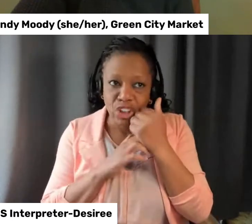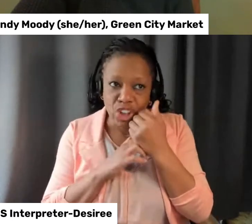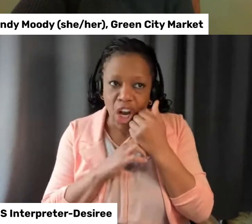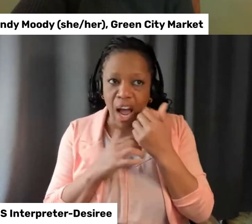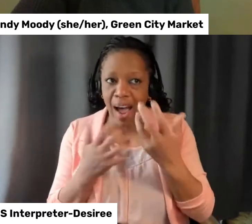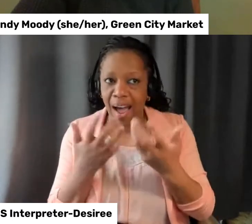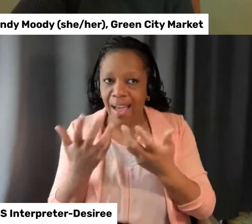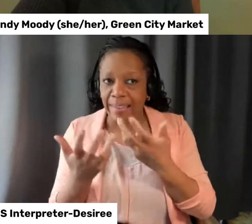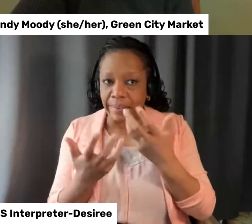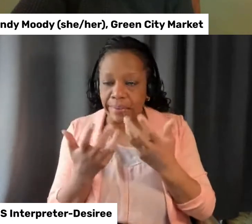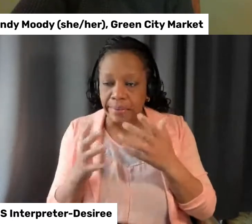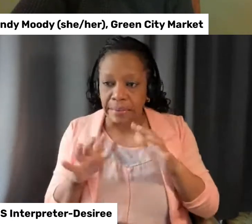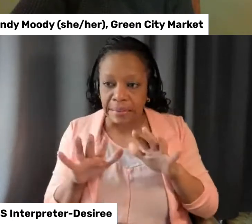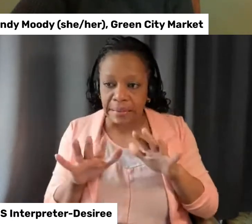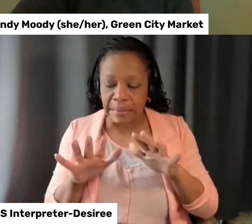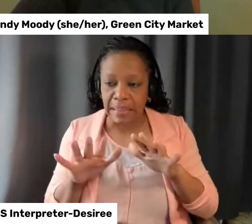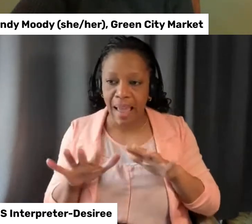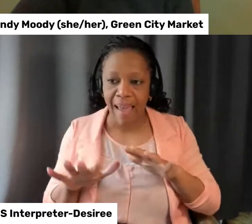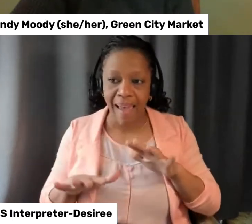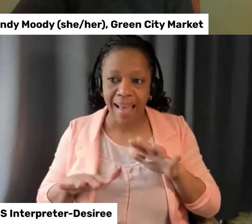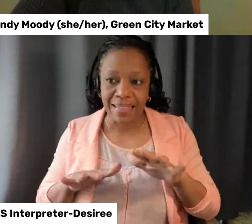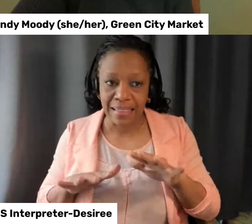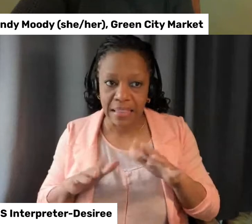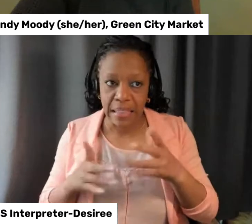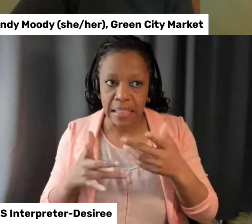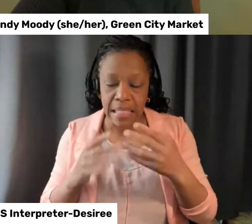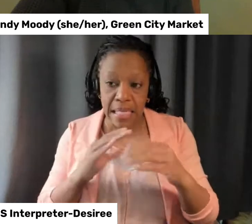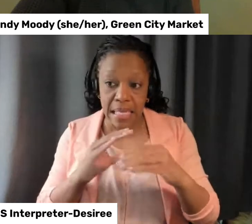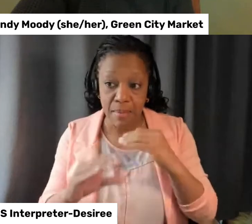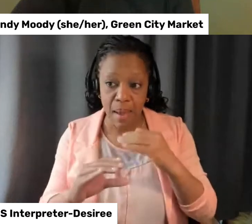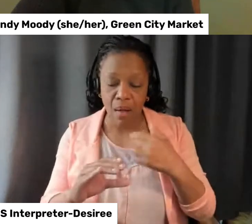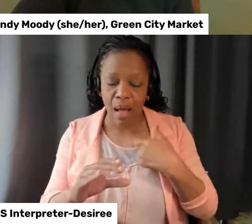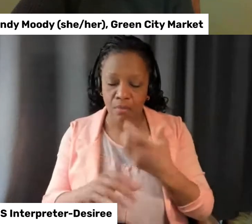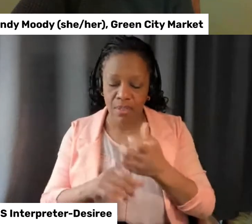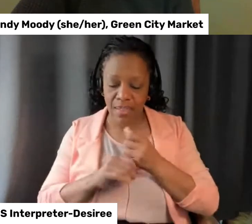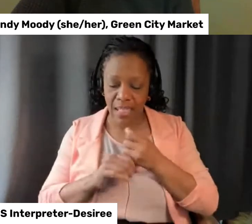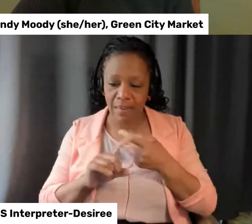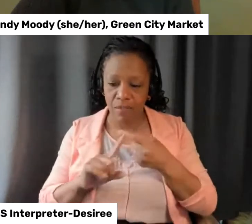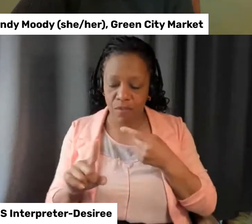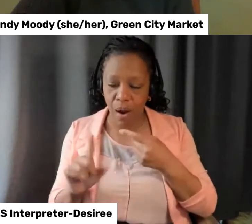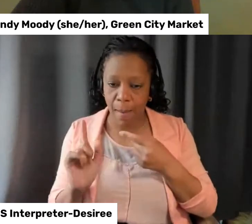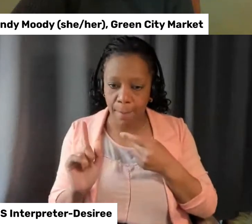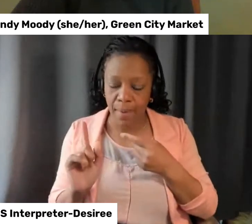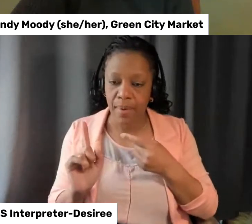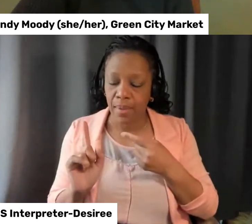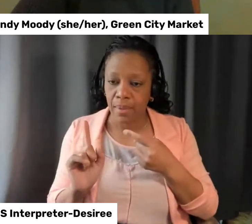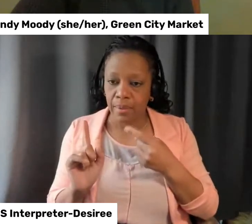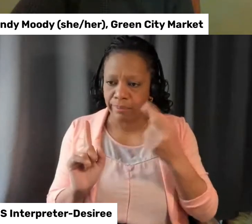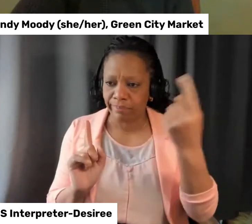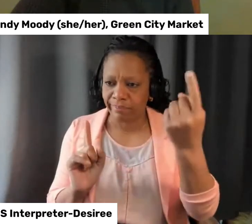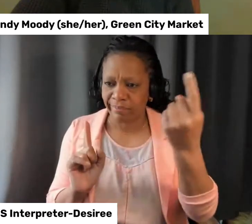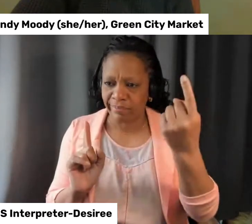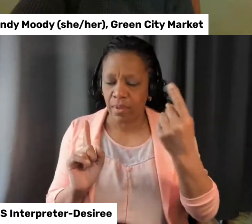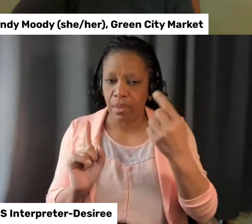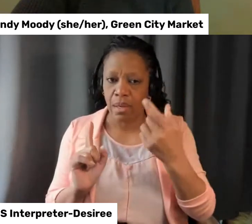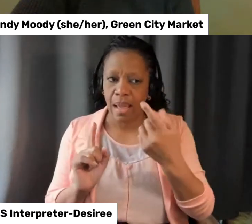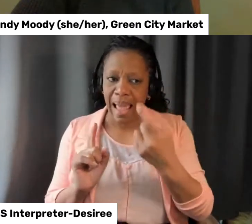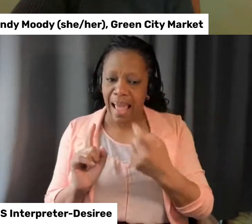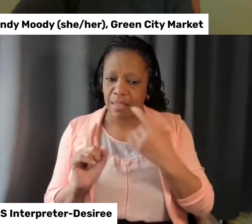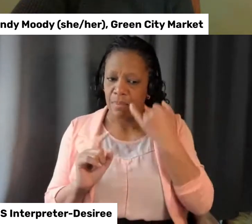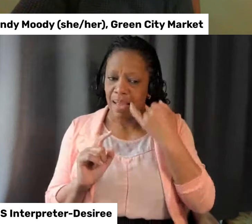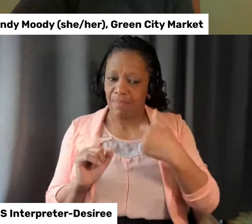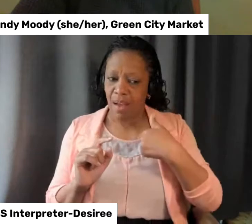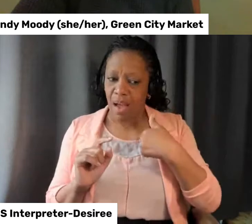from the then director of the Logan Square Market asking if I was having trouble getting cars towed off of our city